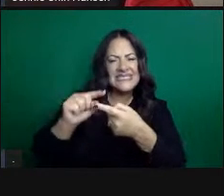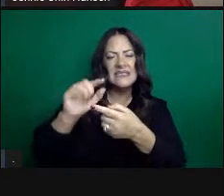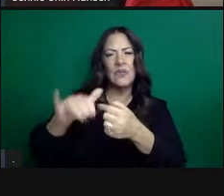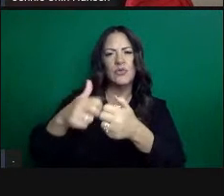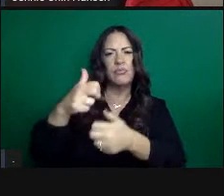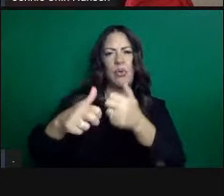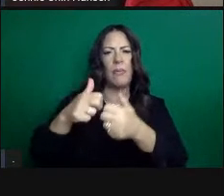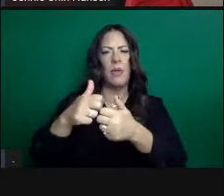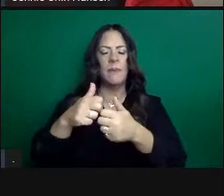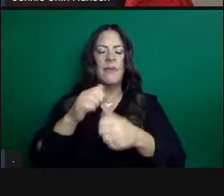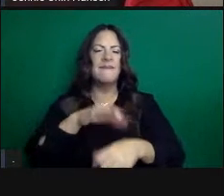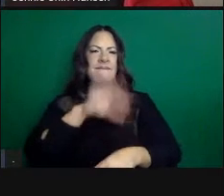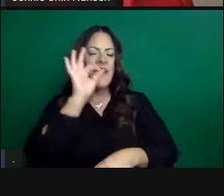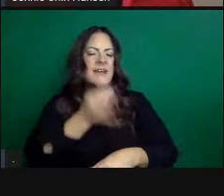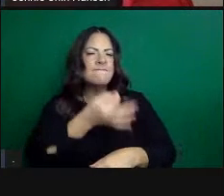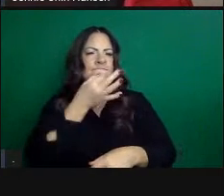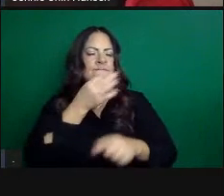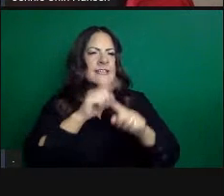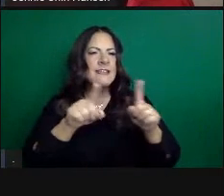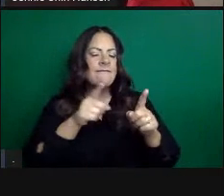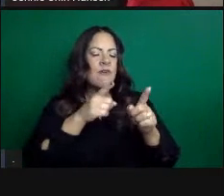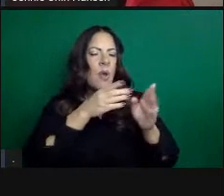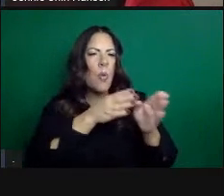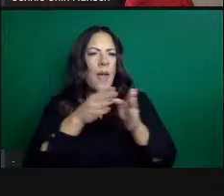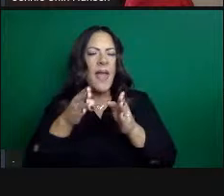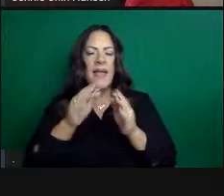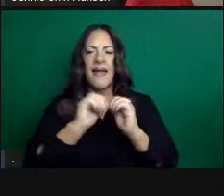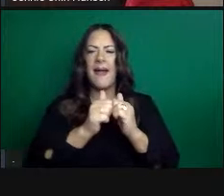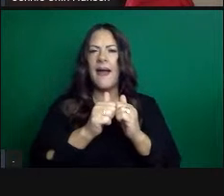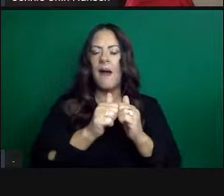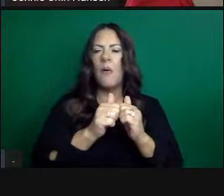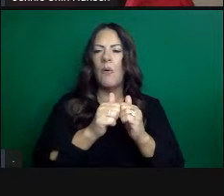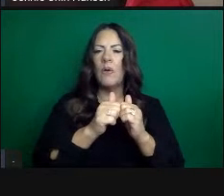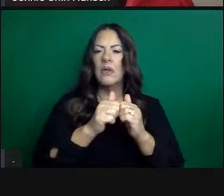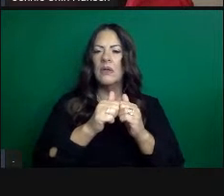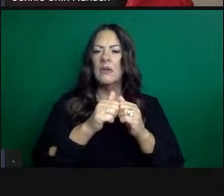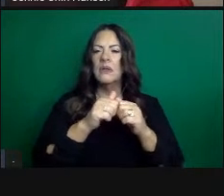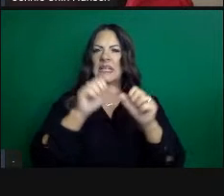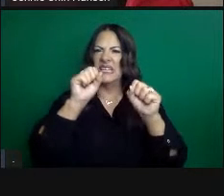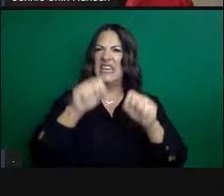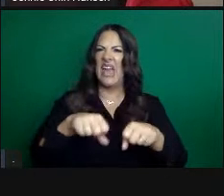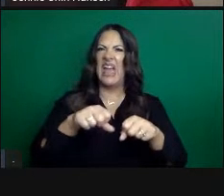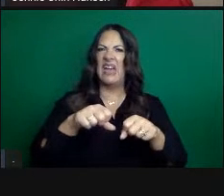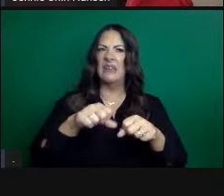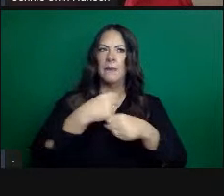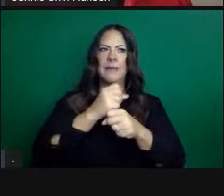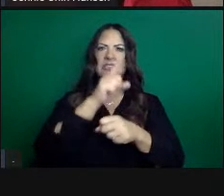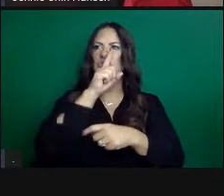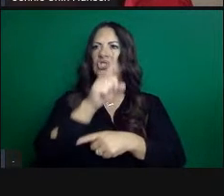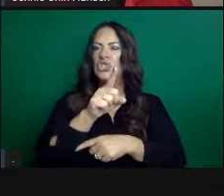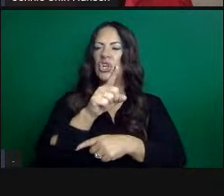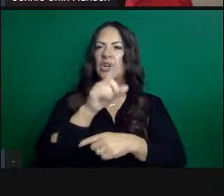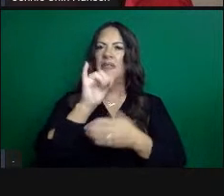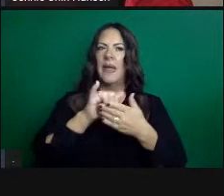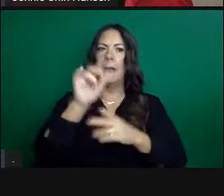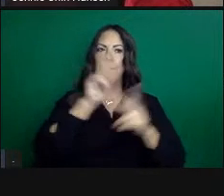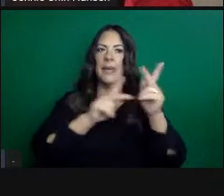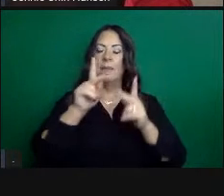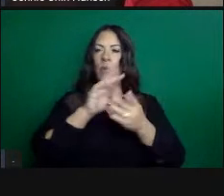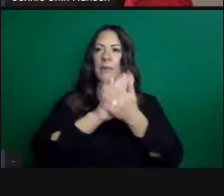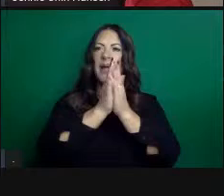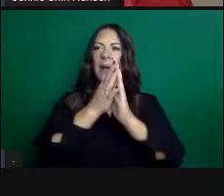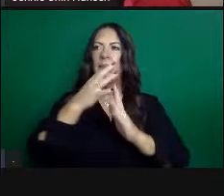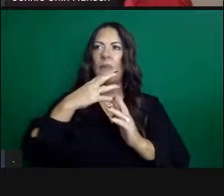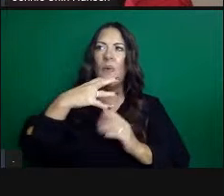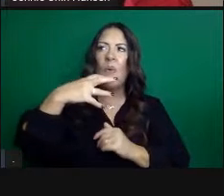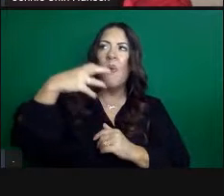are ways that we can undergird the financial security so that people do know